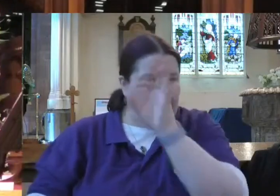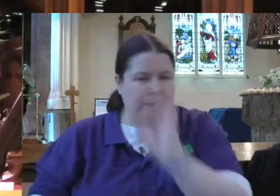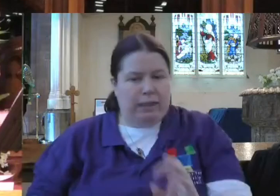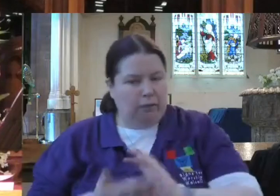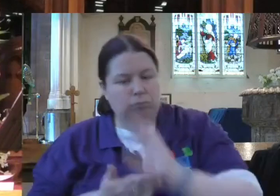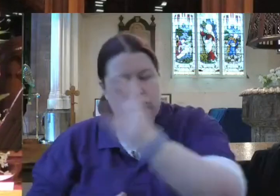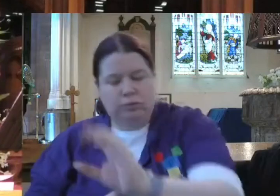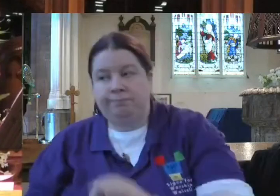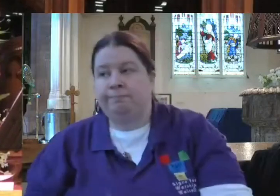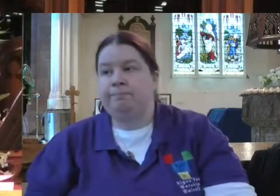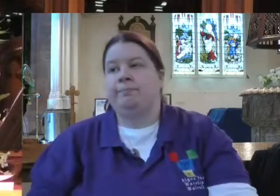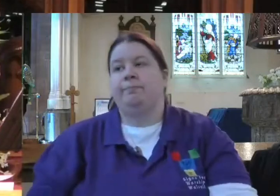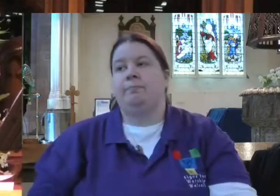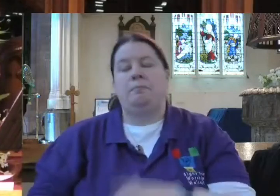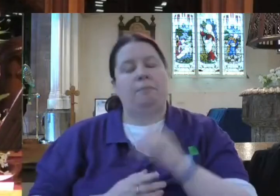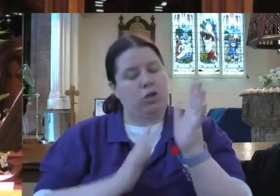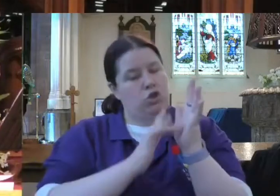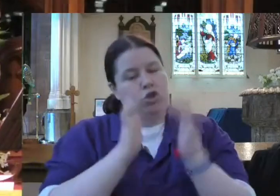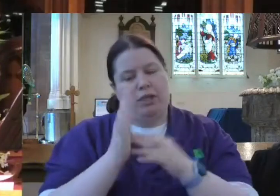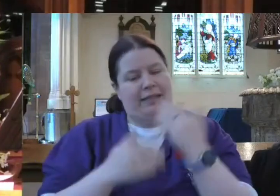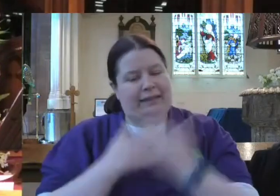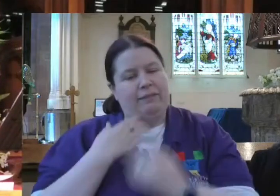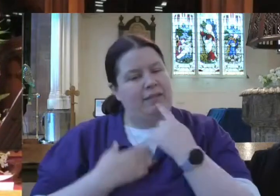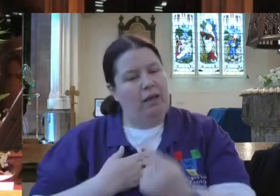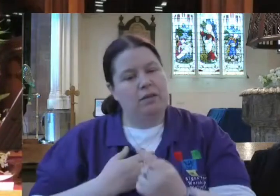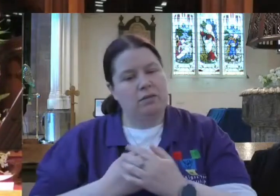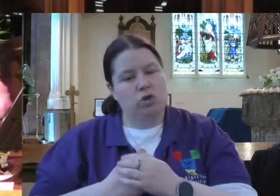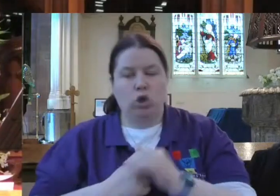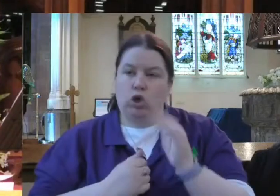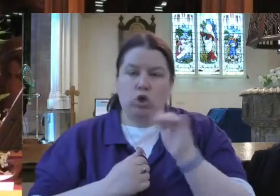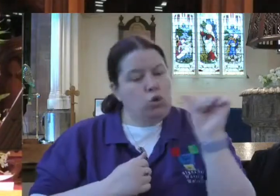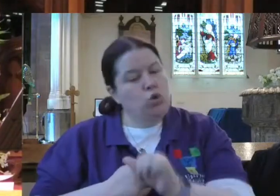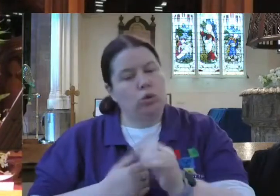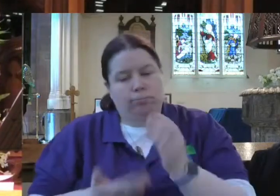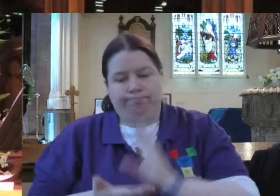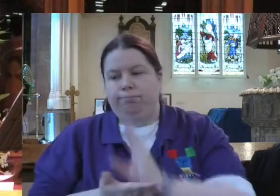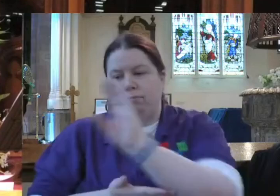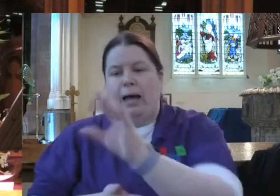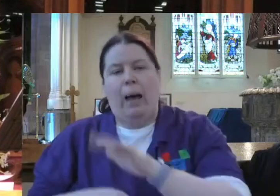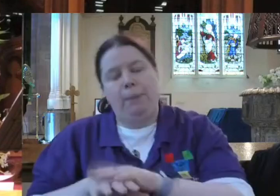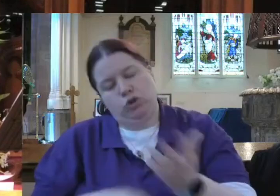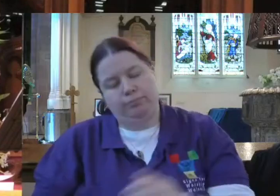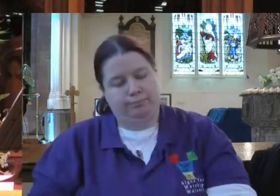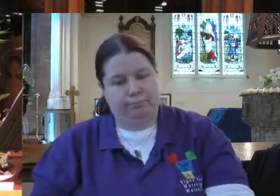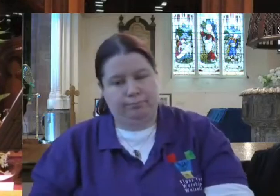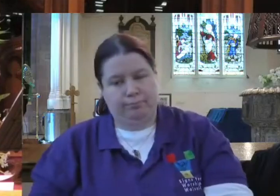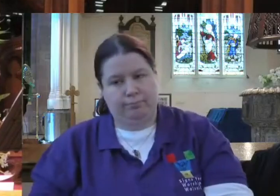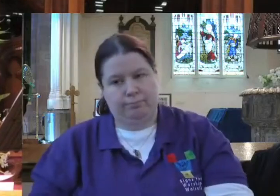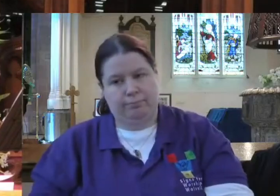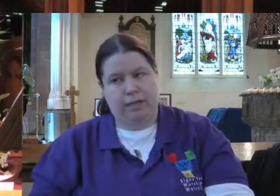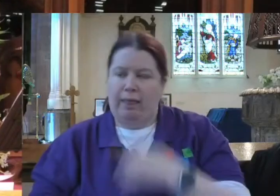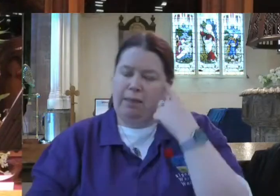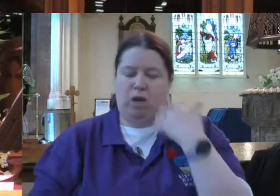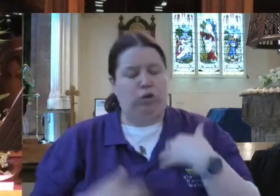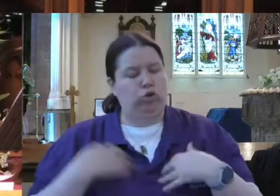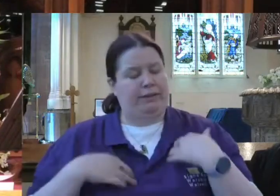interestingly, Jesus never says you should give this much. I think it's